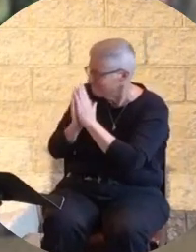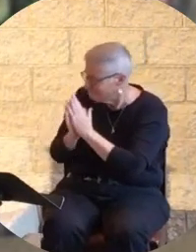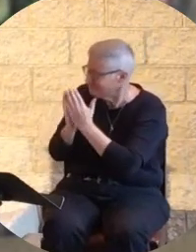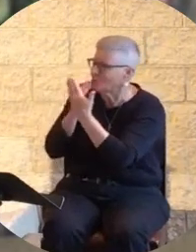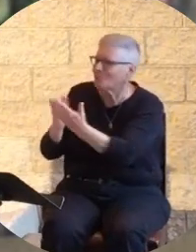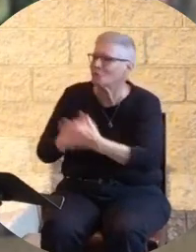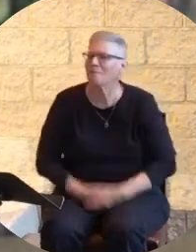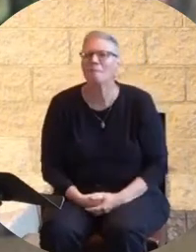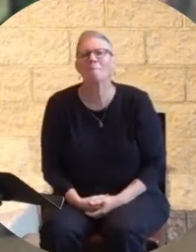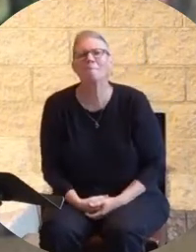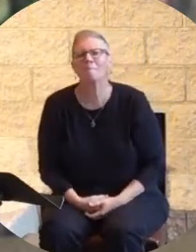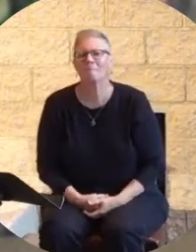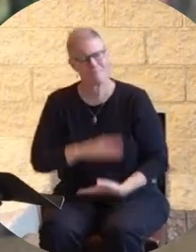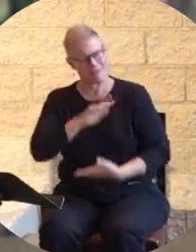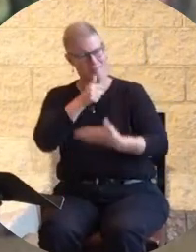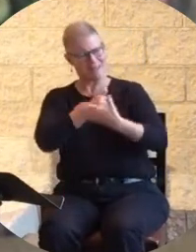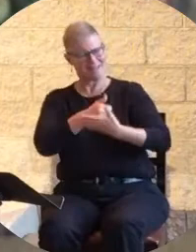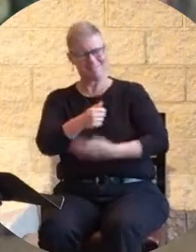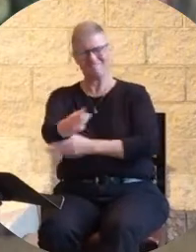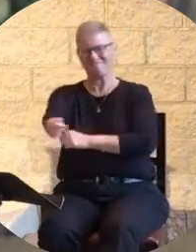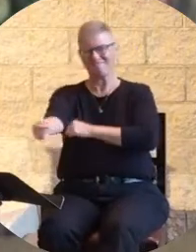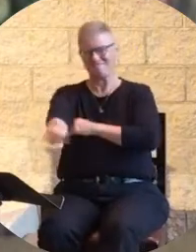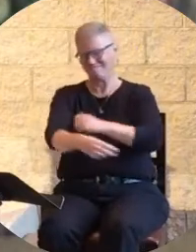you. Amen.